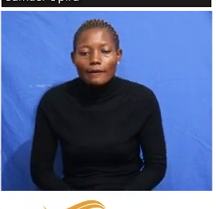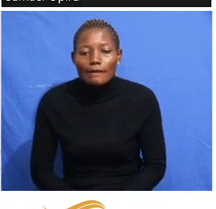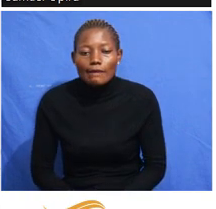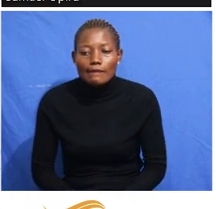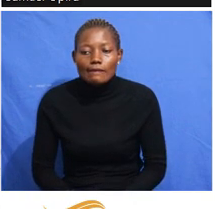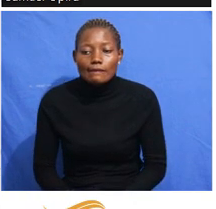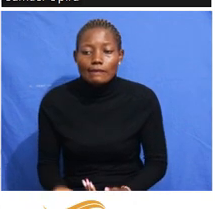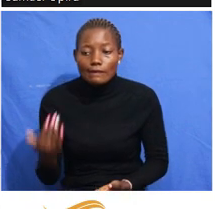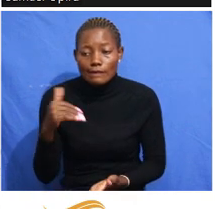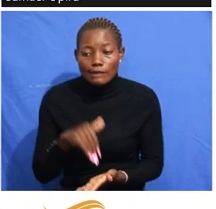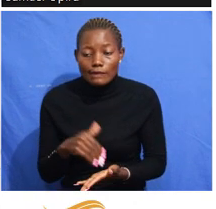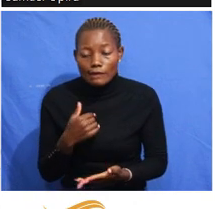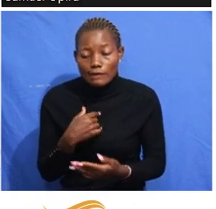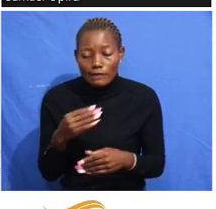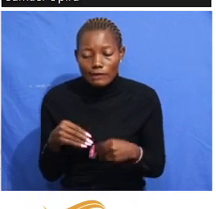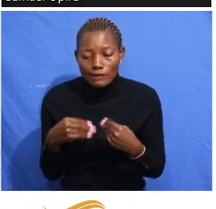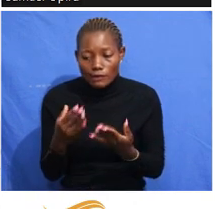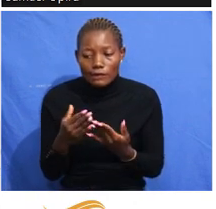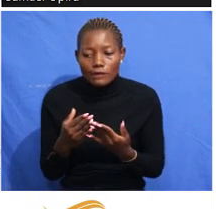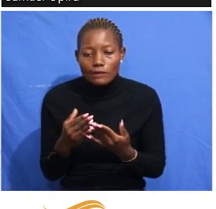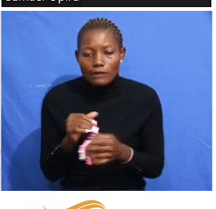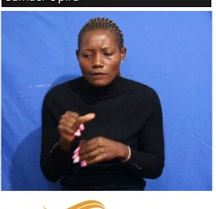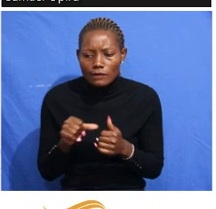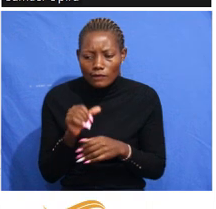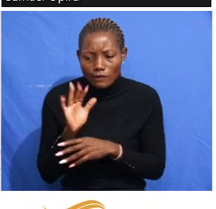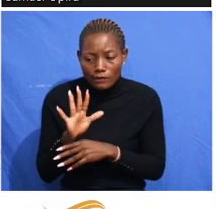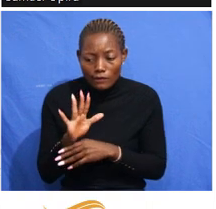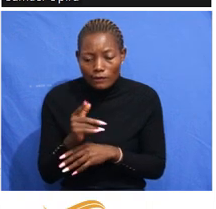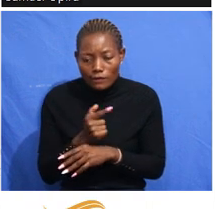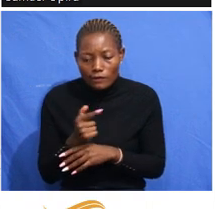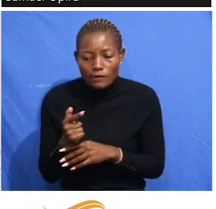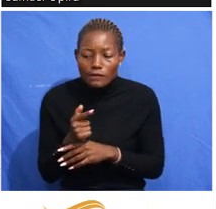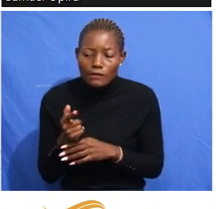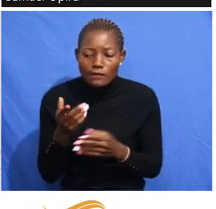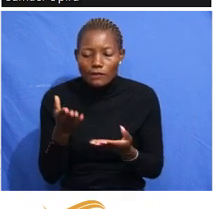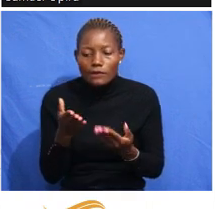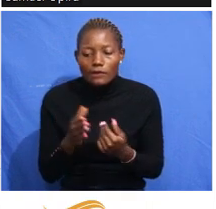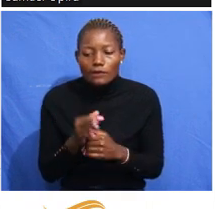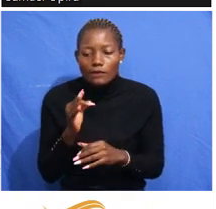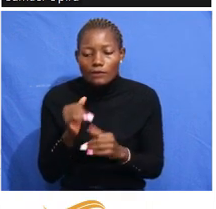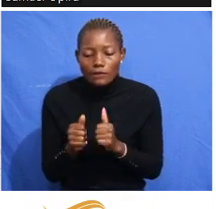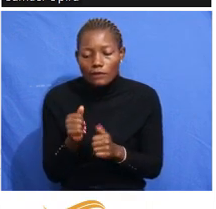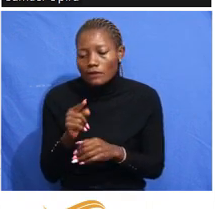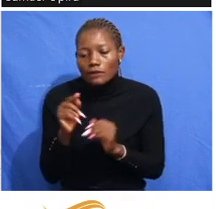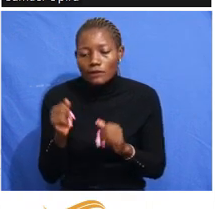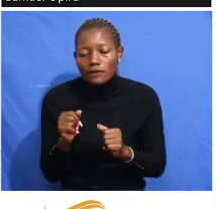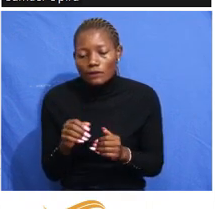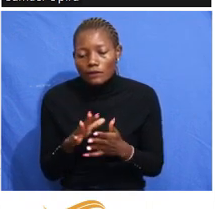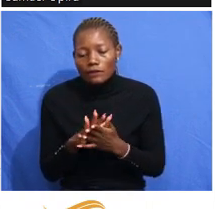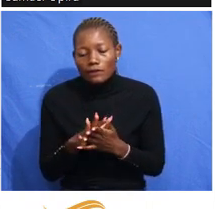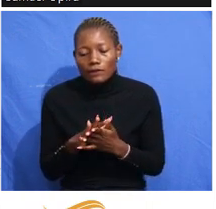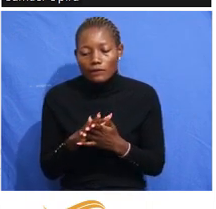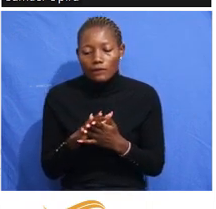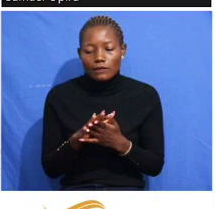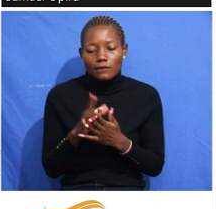And again, I've given, there is about 5 links or 6 links there that you can be able to go to